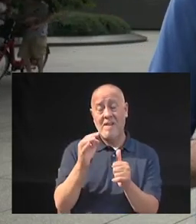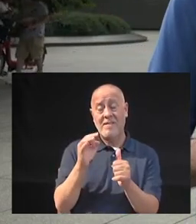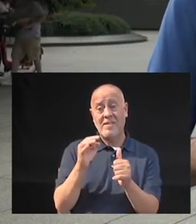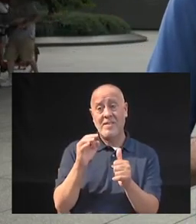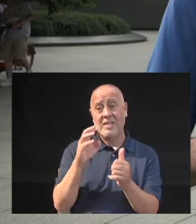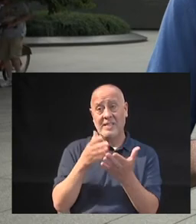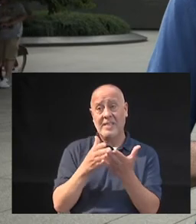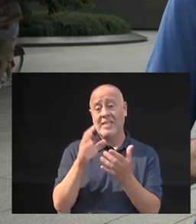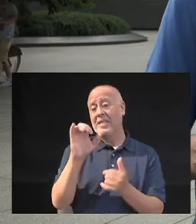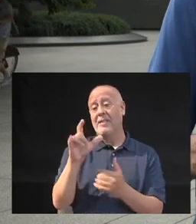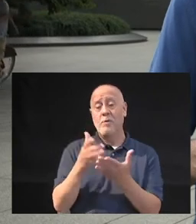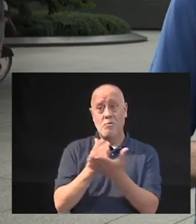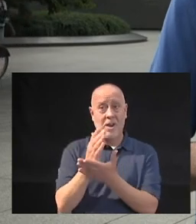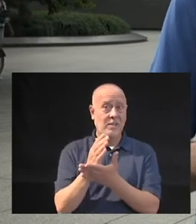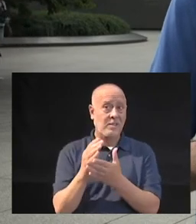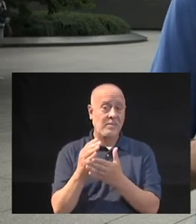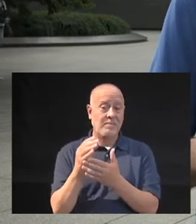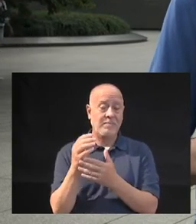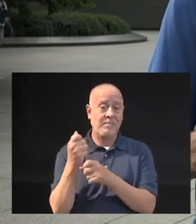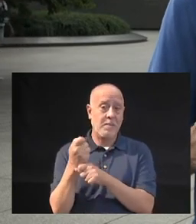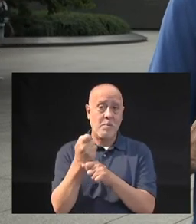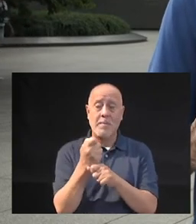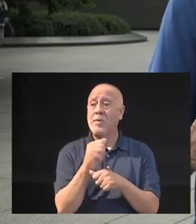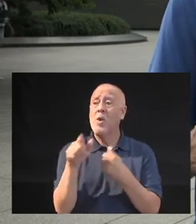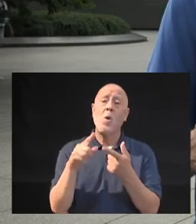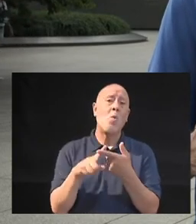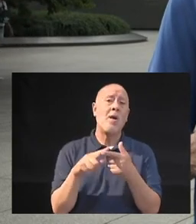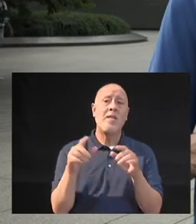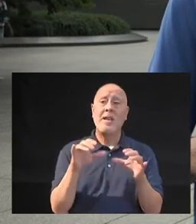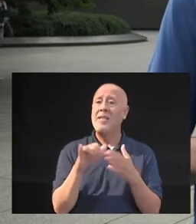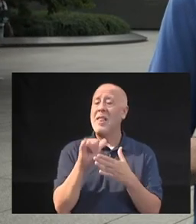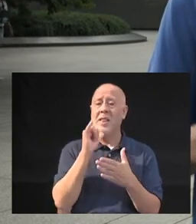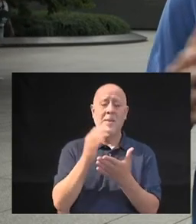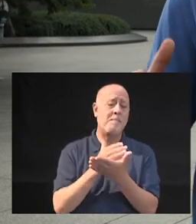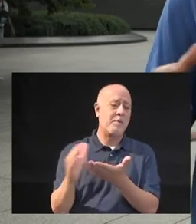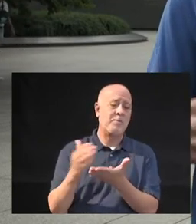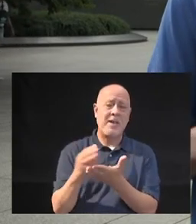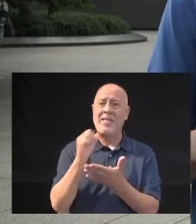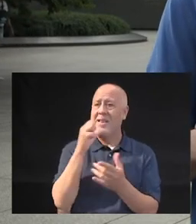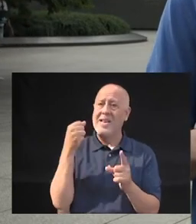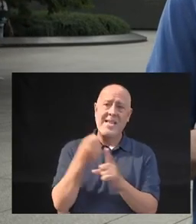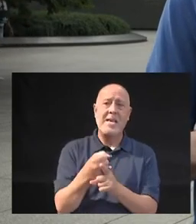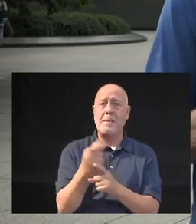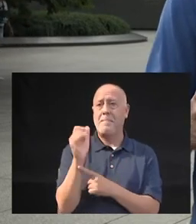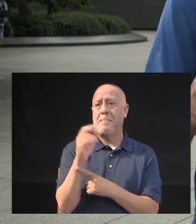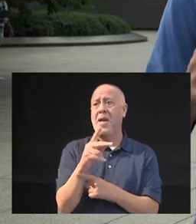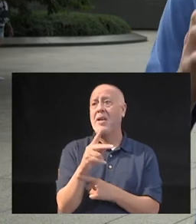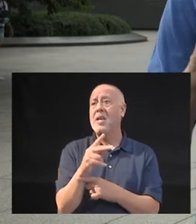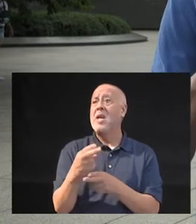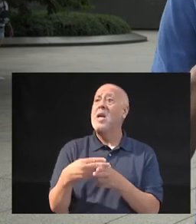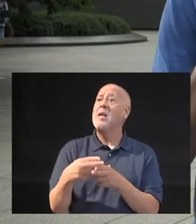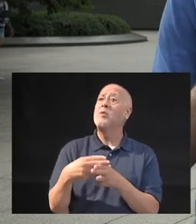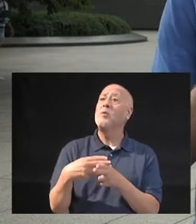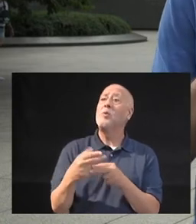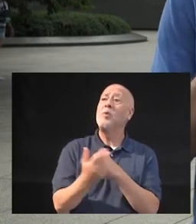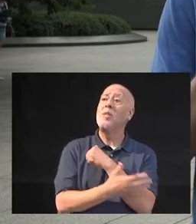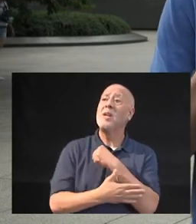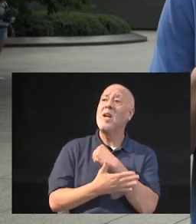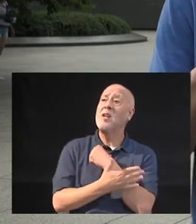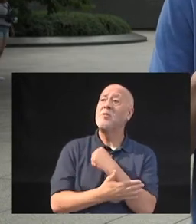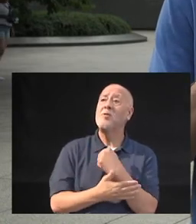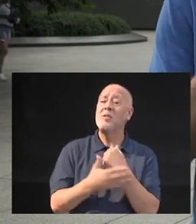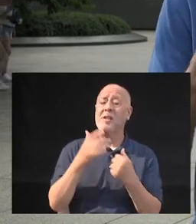Movement. Whenever that happened, they didn't push back. They didn't hit back. And soon the nation could